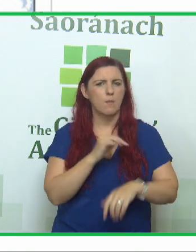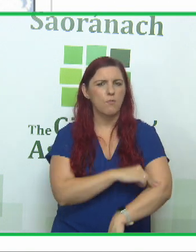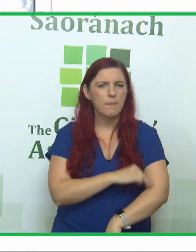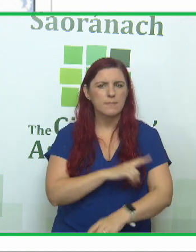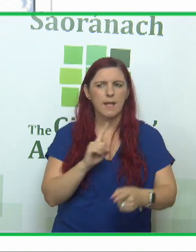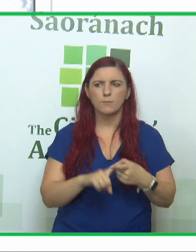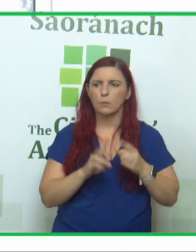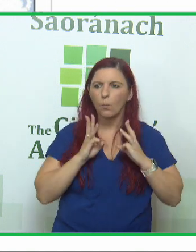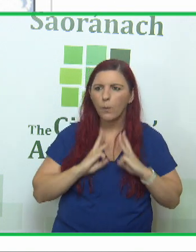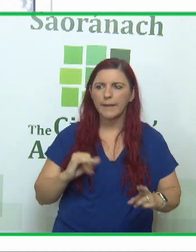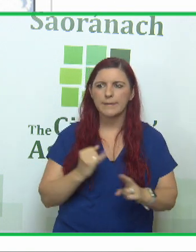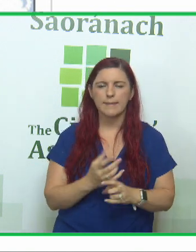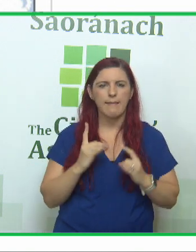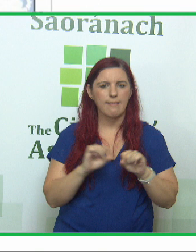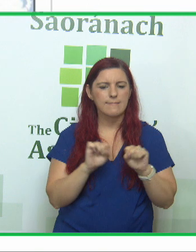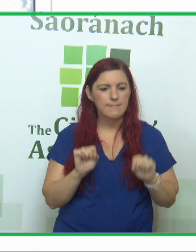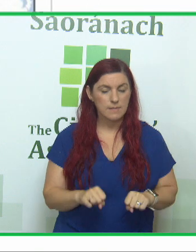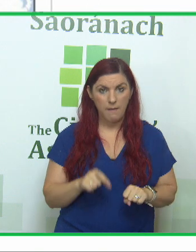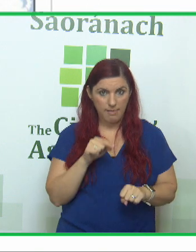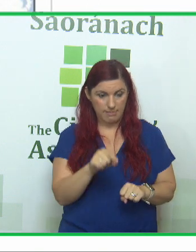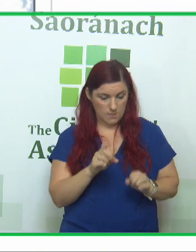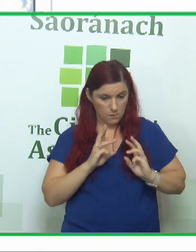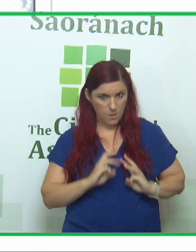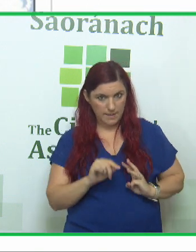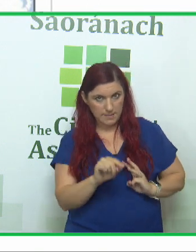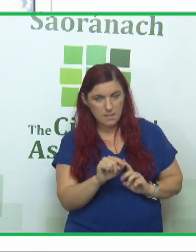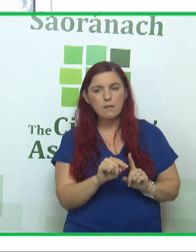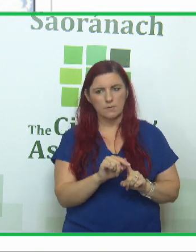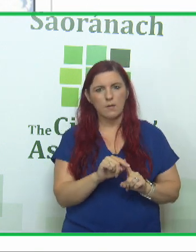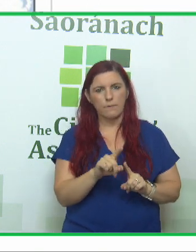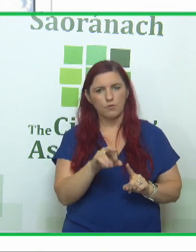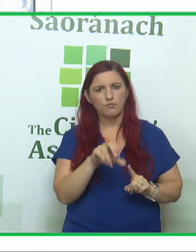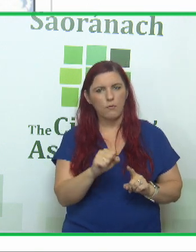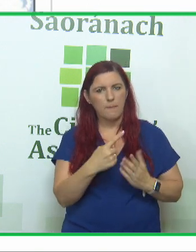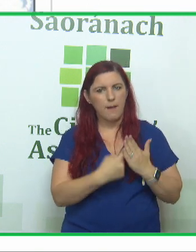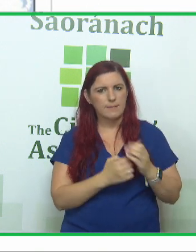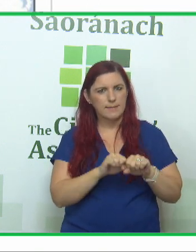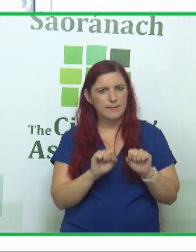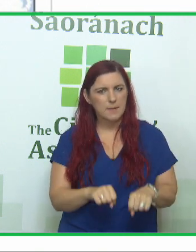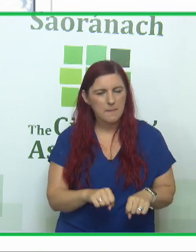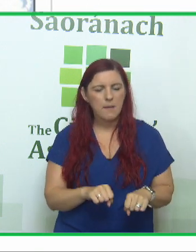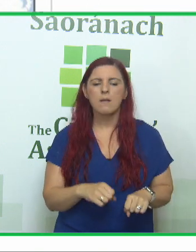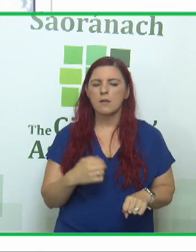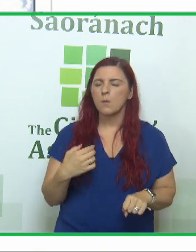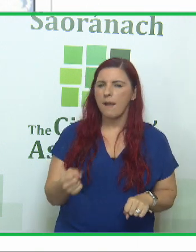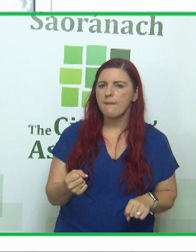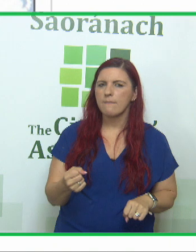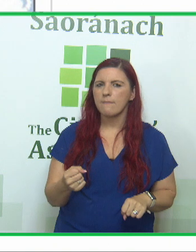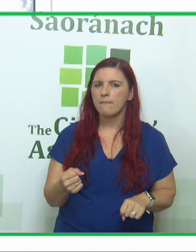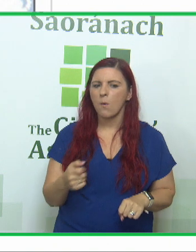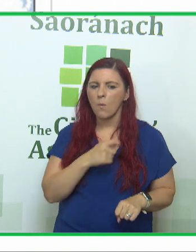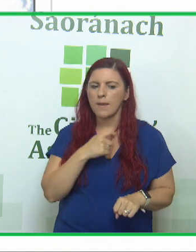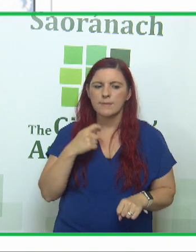in our health system. And these weaknesses are also in our drugs policy system. We have what I would call a